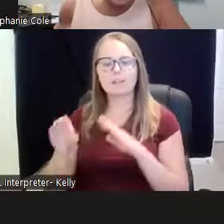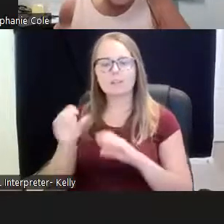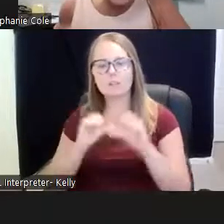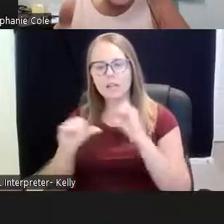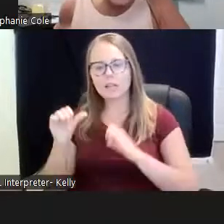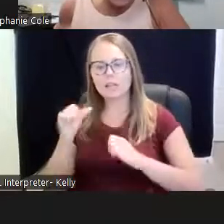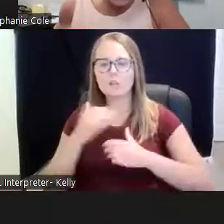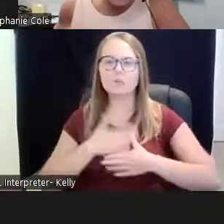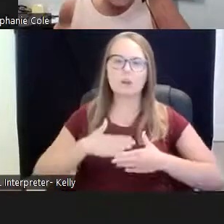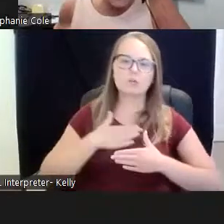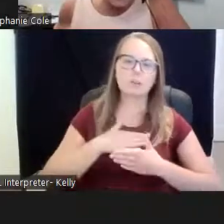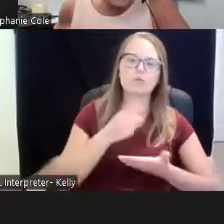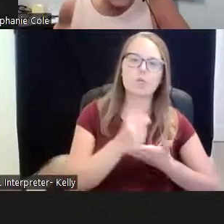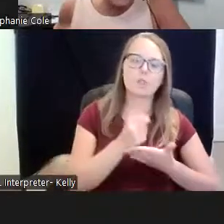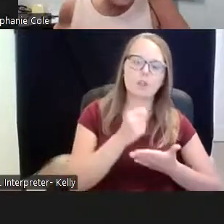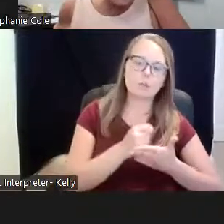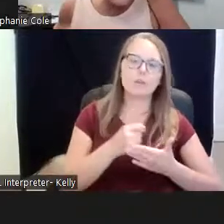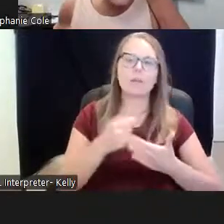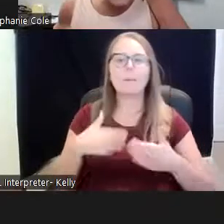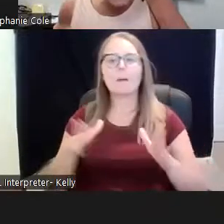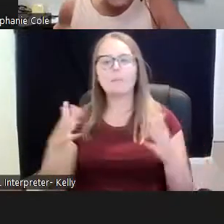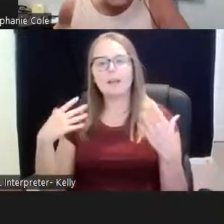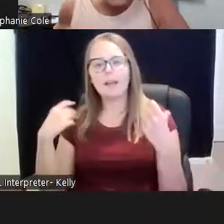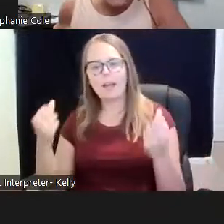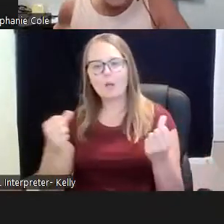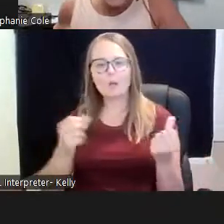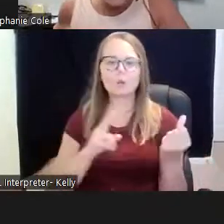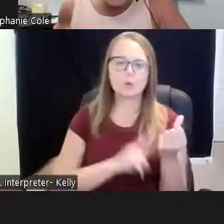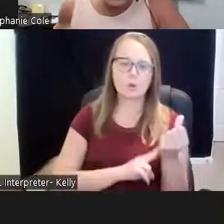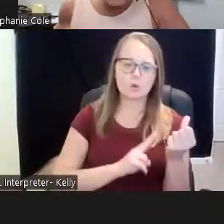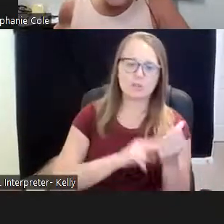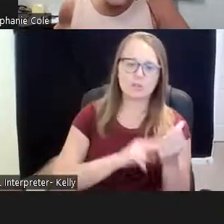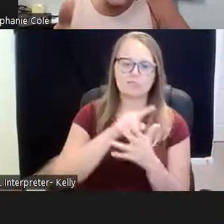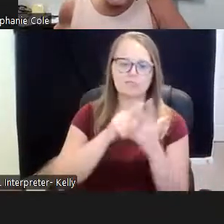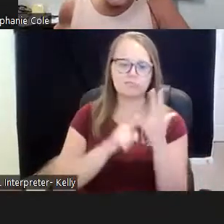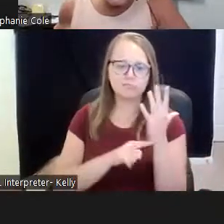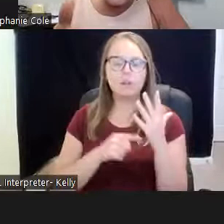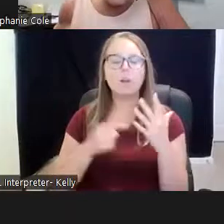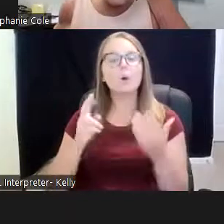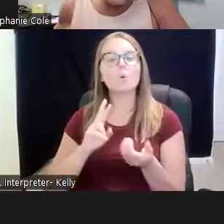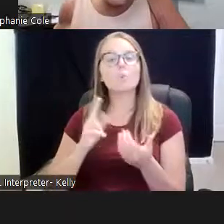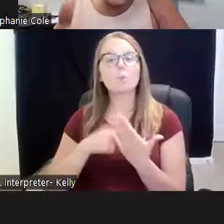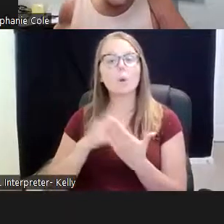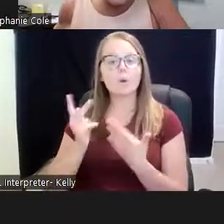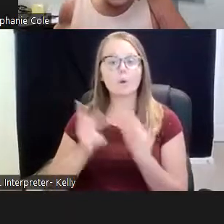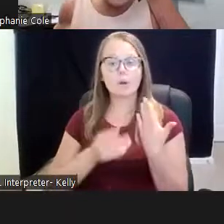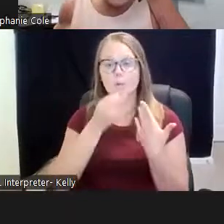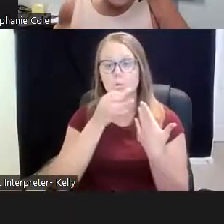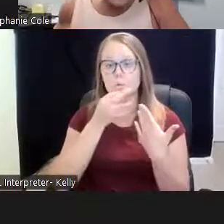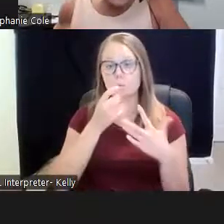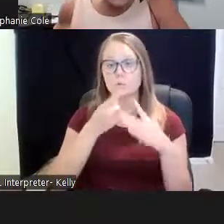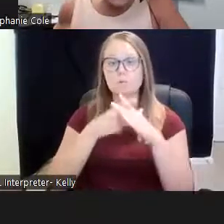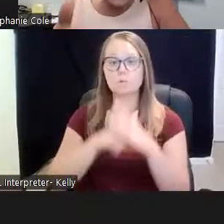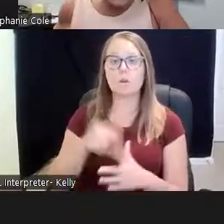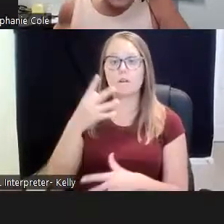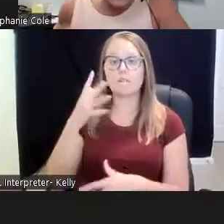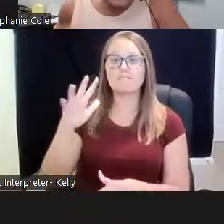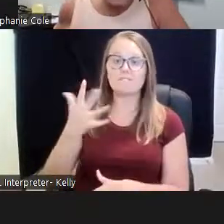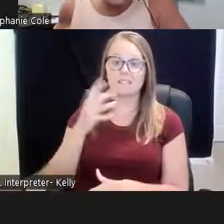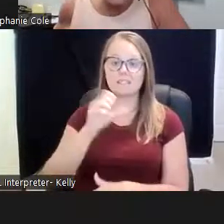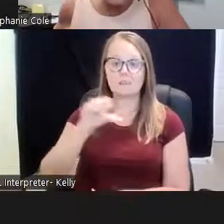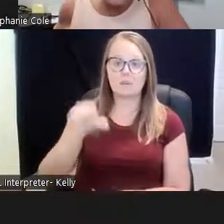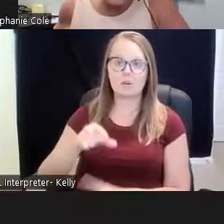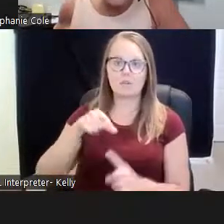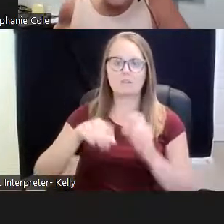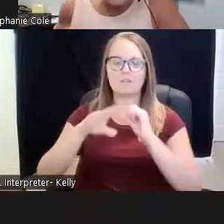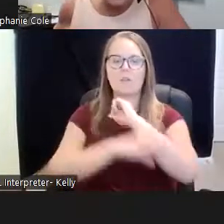recreational therapy, public health, and nursing. And the program is getting ready to start its fifth semester this fall and